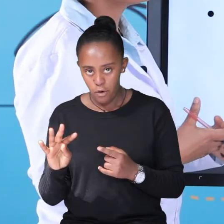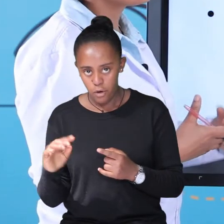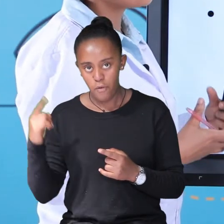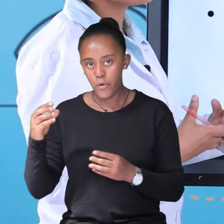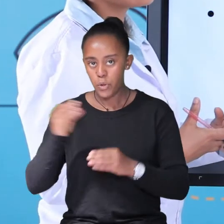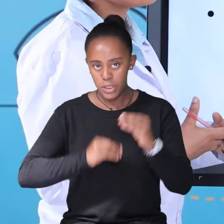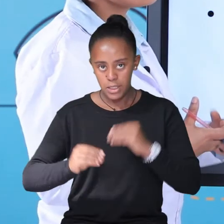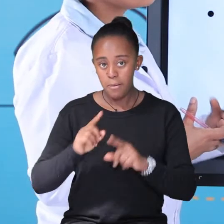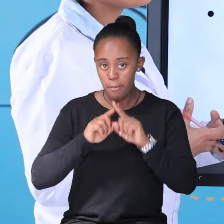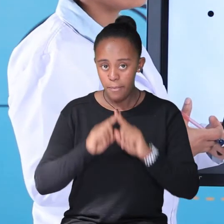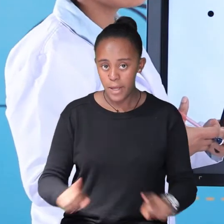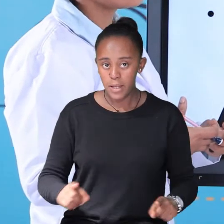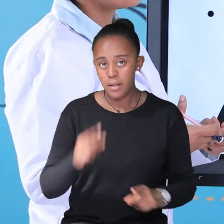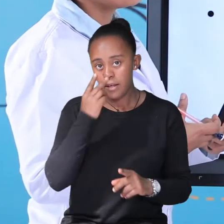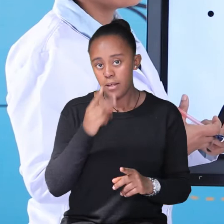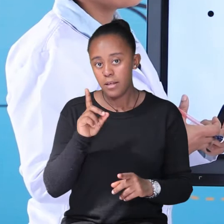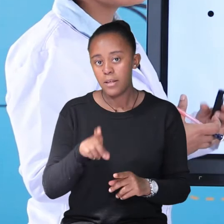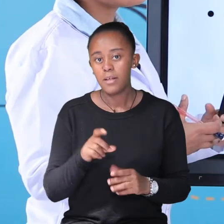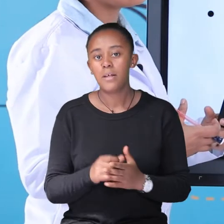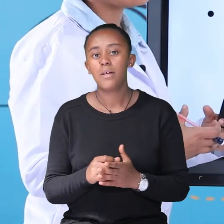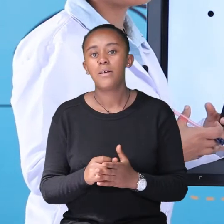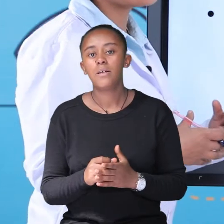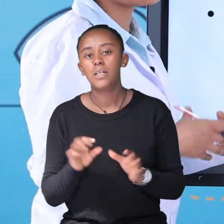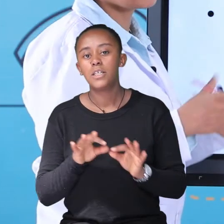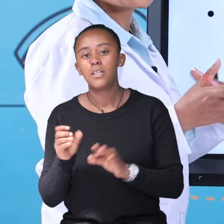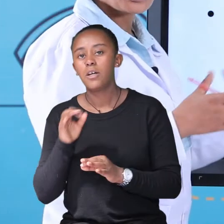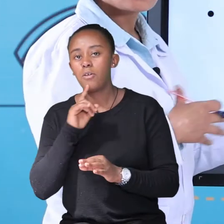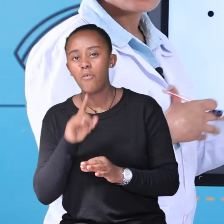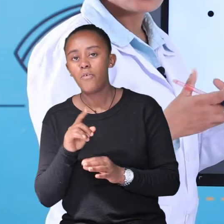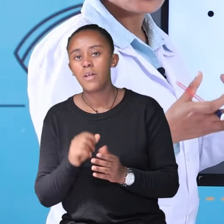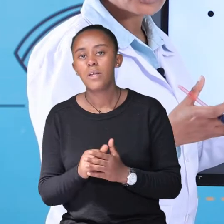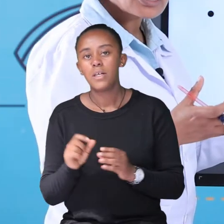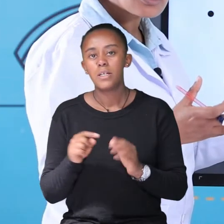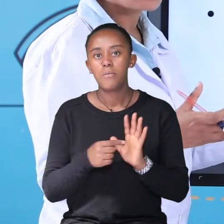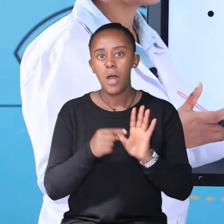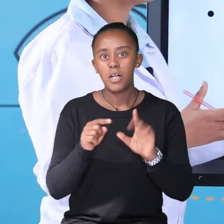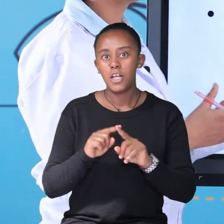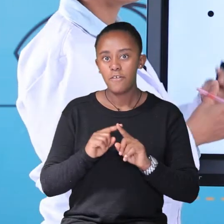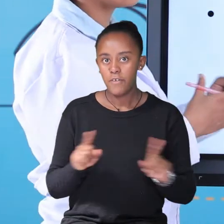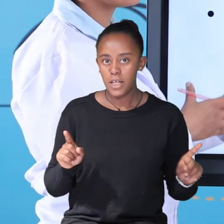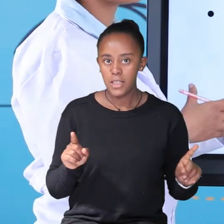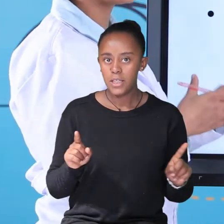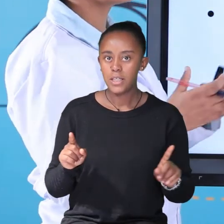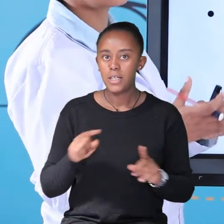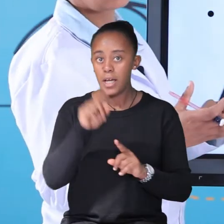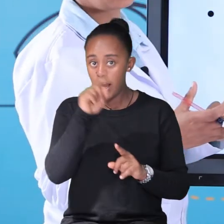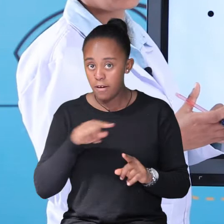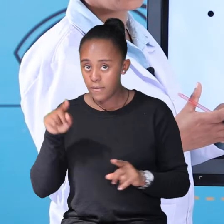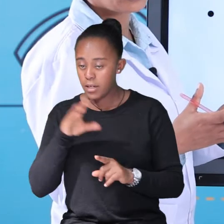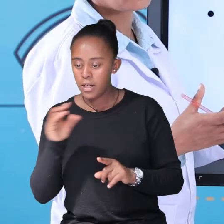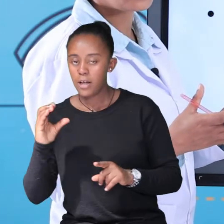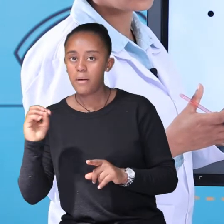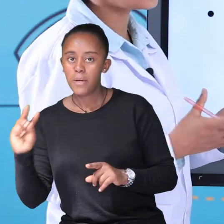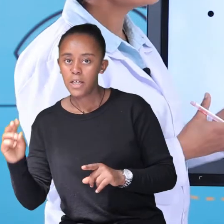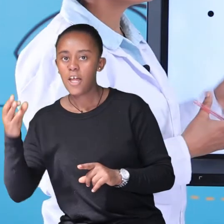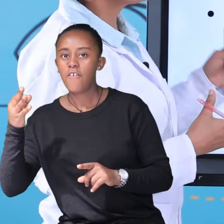but what we can see here is instead of a spatial difference in Kelvin cycle and carbon